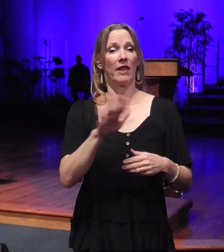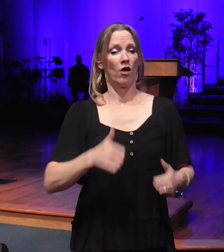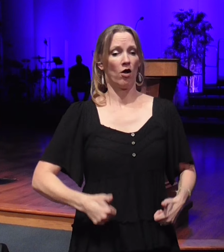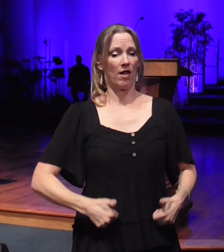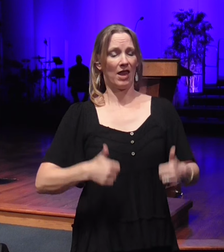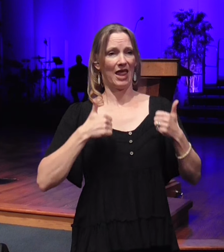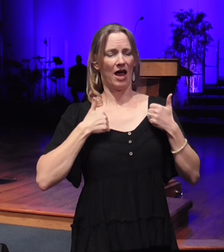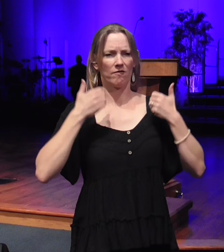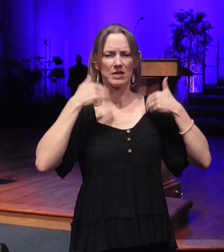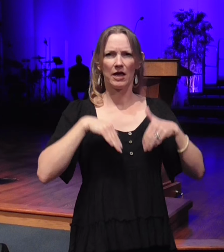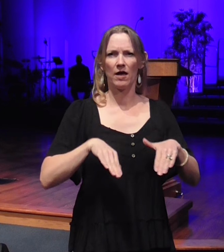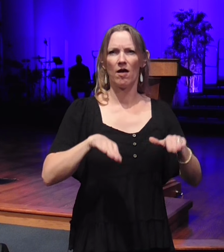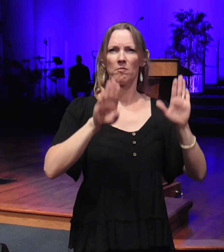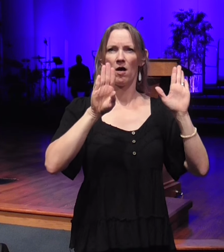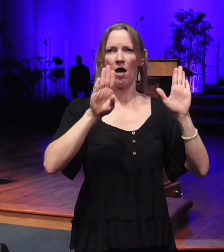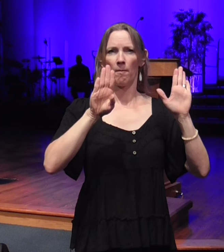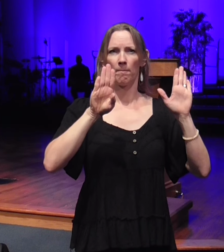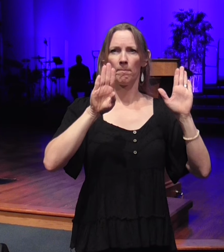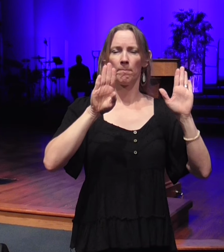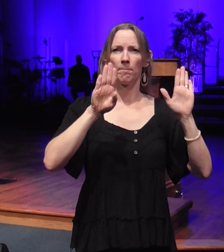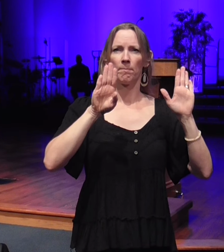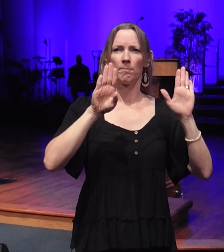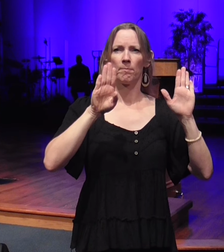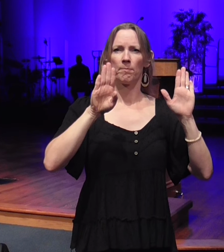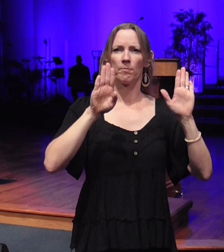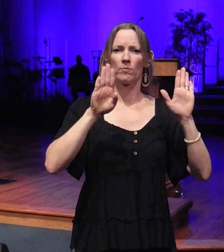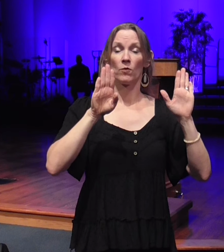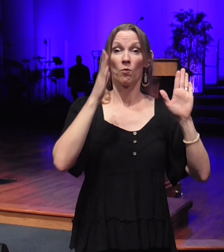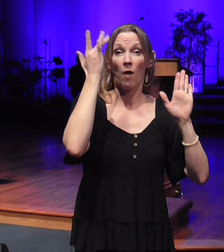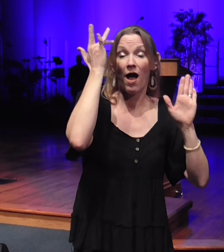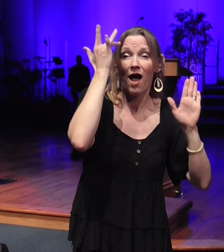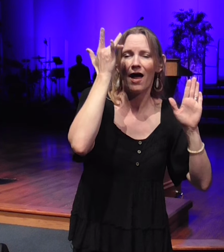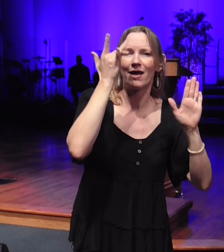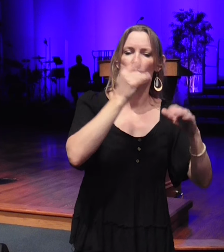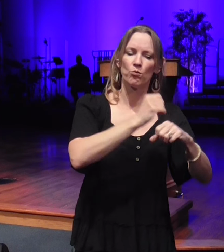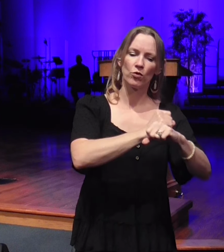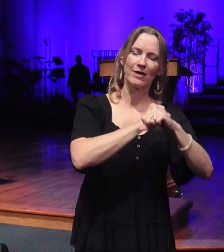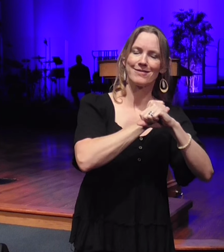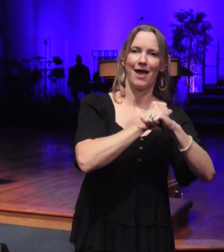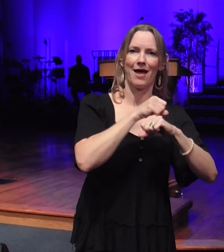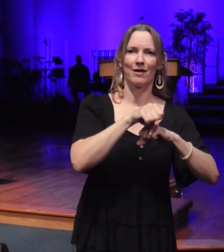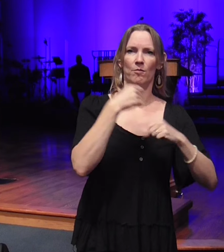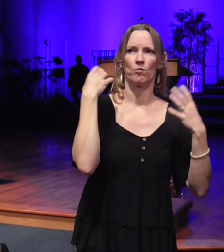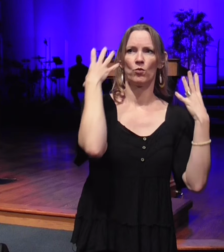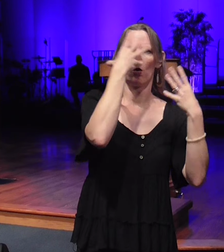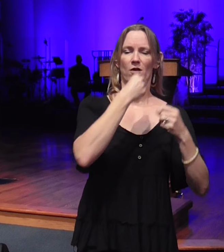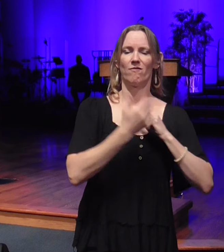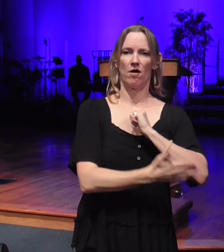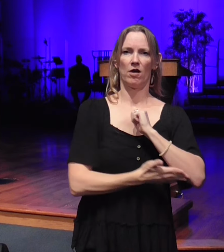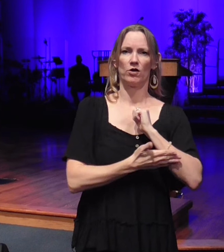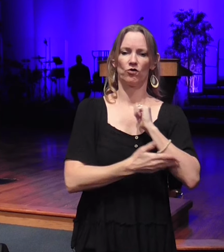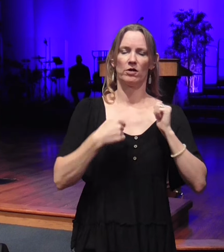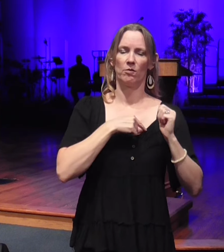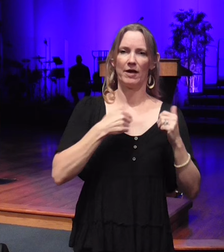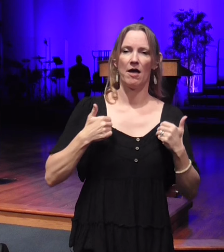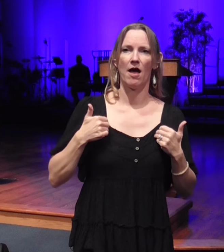lives to be able to protect this beautiful country that we